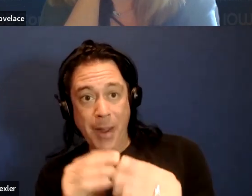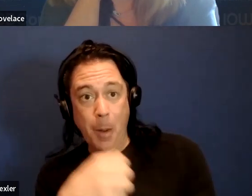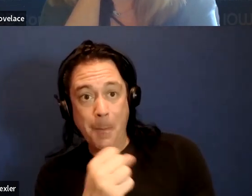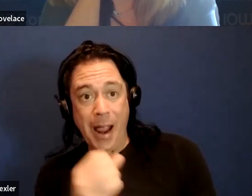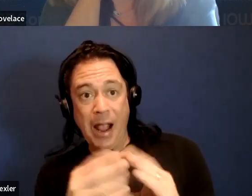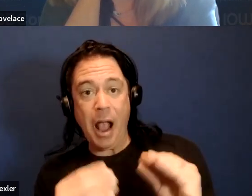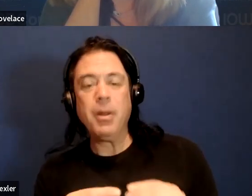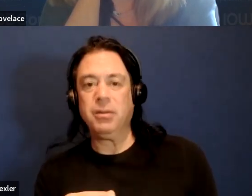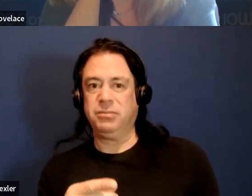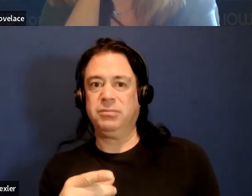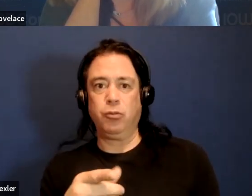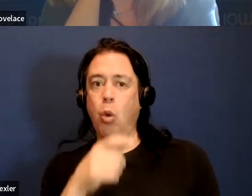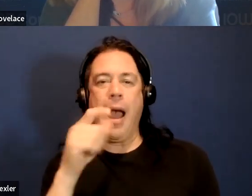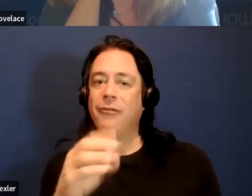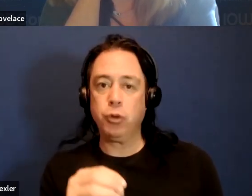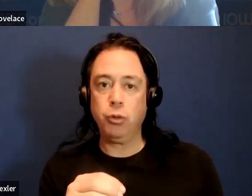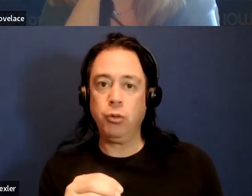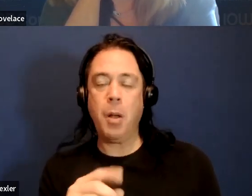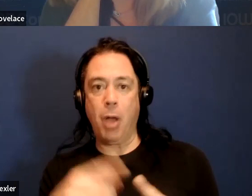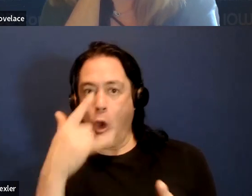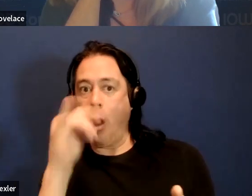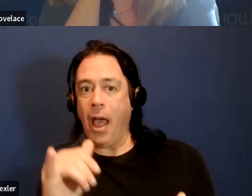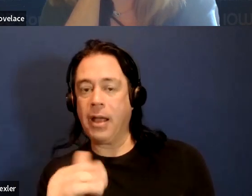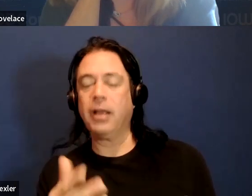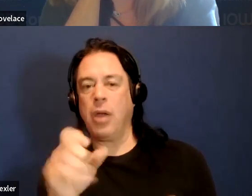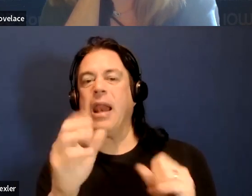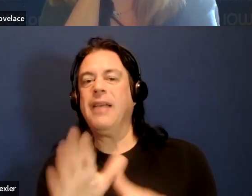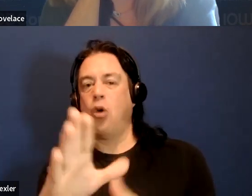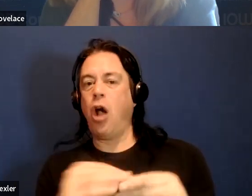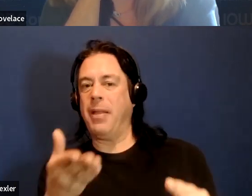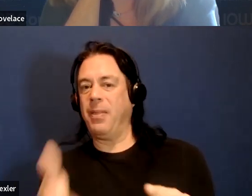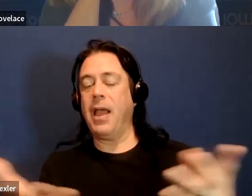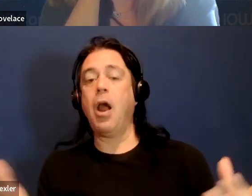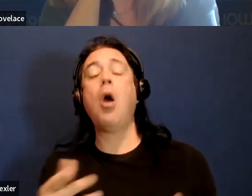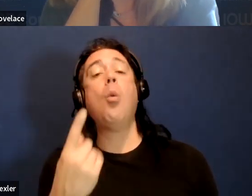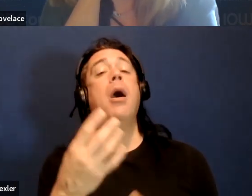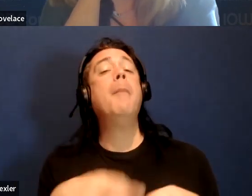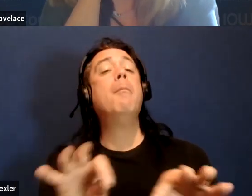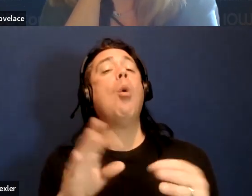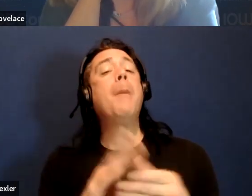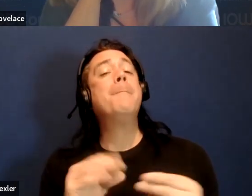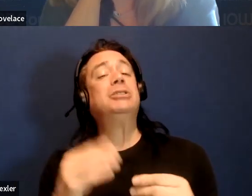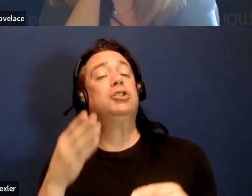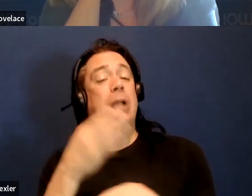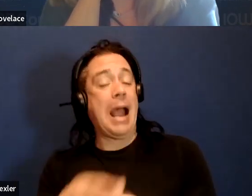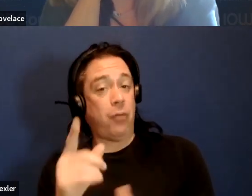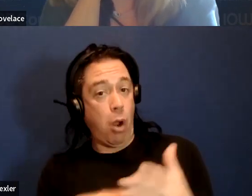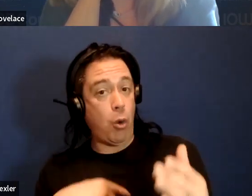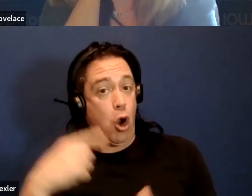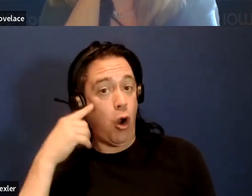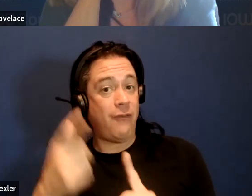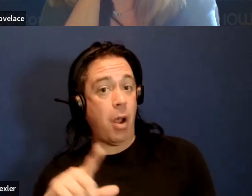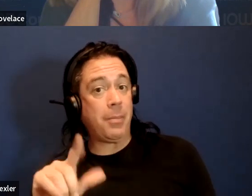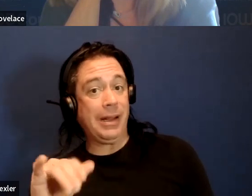don't, so you can leave your comments there. One thing that, you know, might be an important message after what we've heard from Lisa